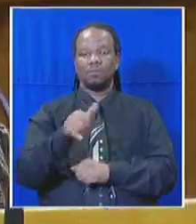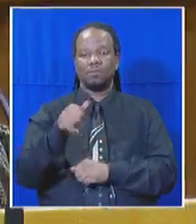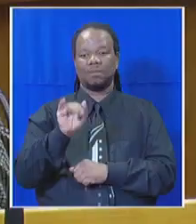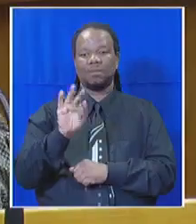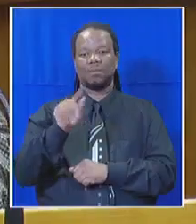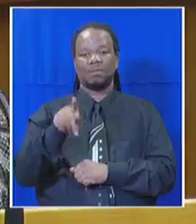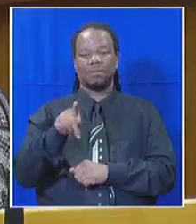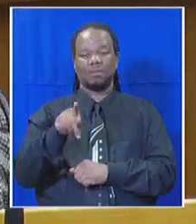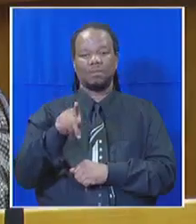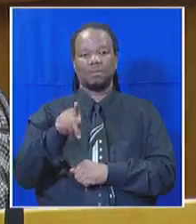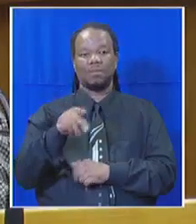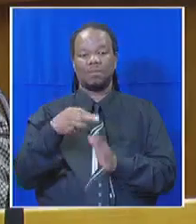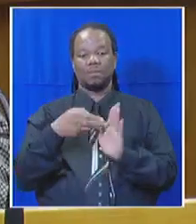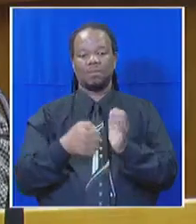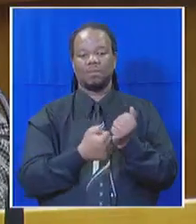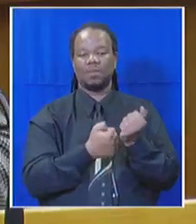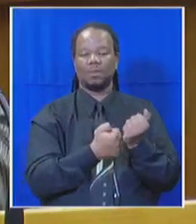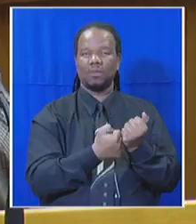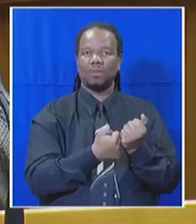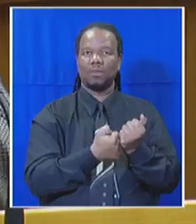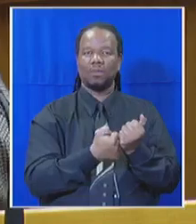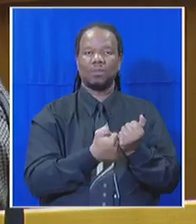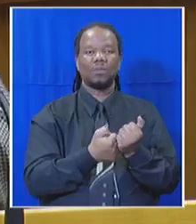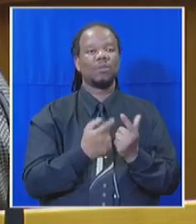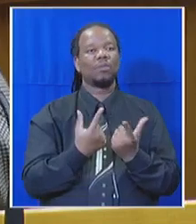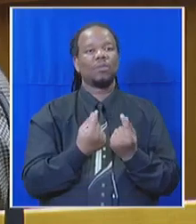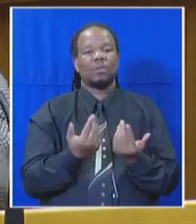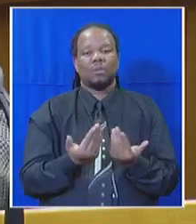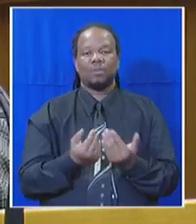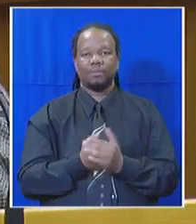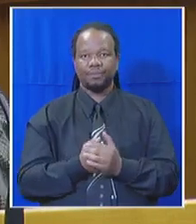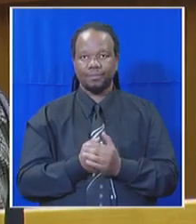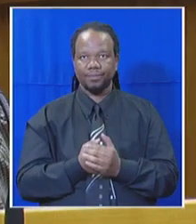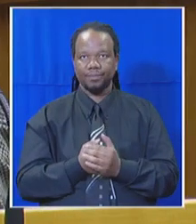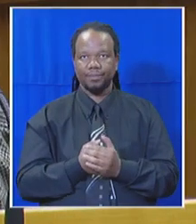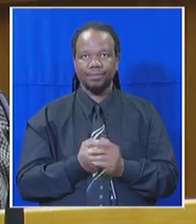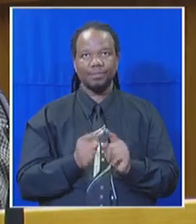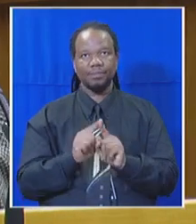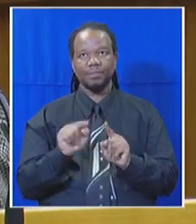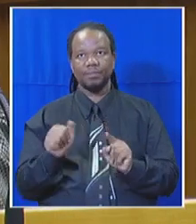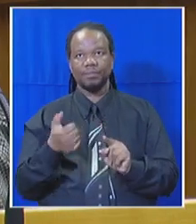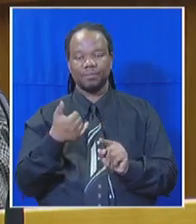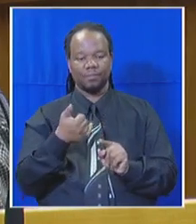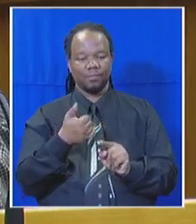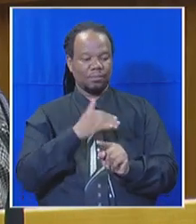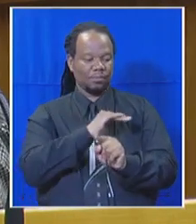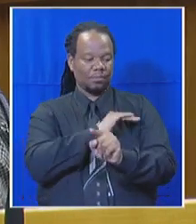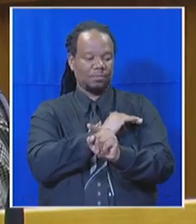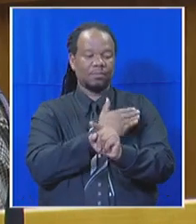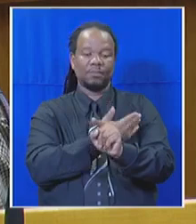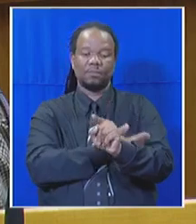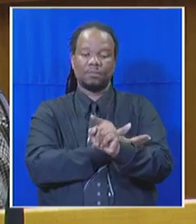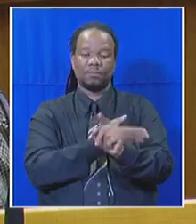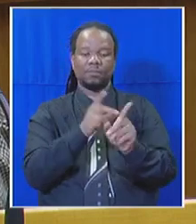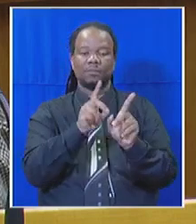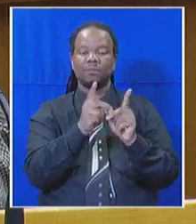IFP supports the report, but in doing so, we want to say that through its mandated regulation of the labor market by policy